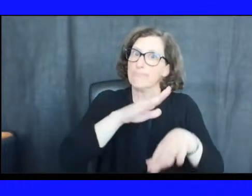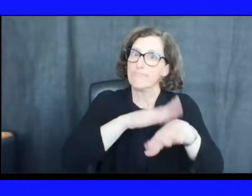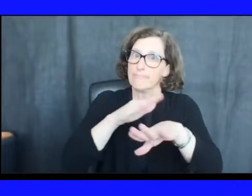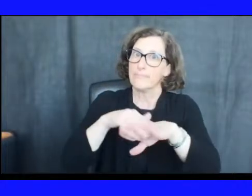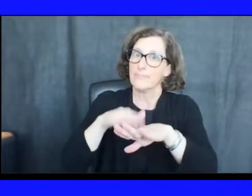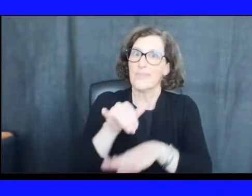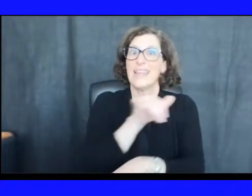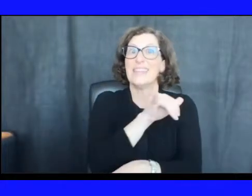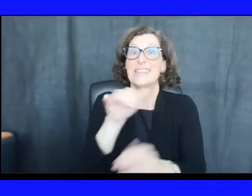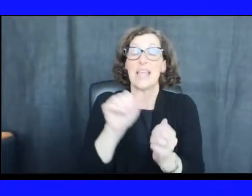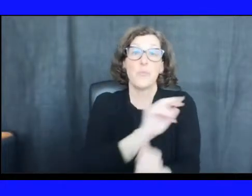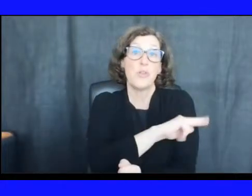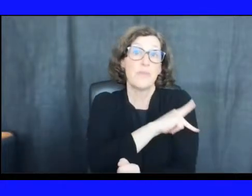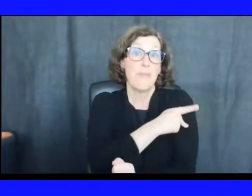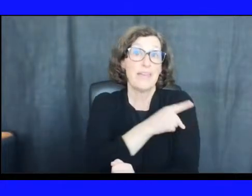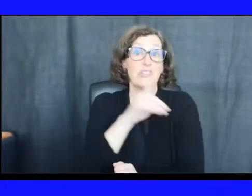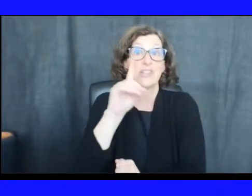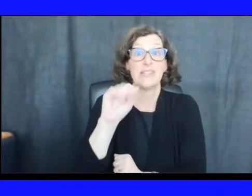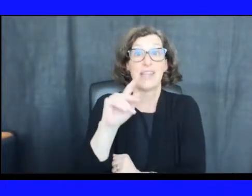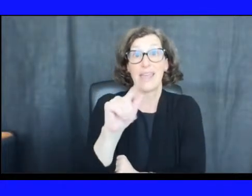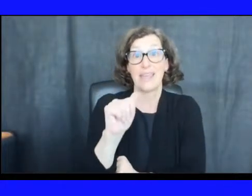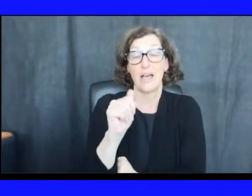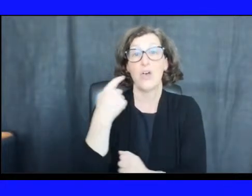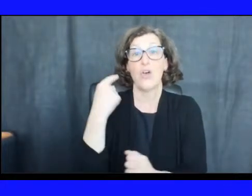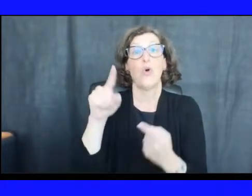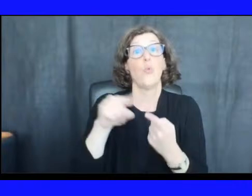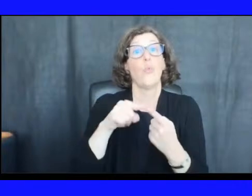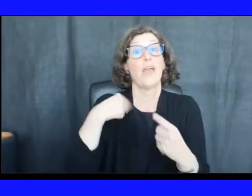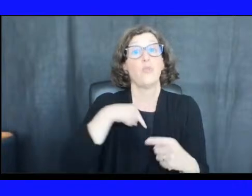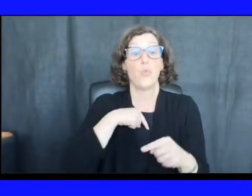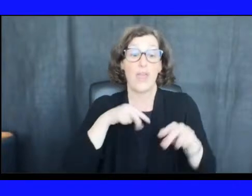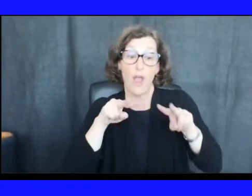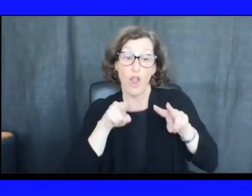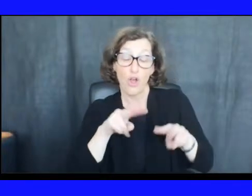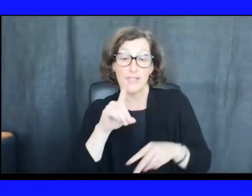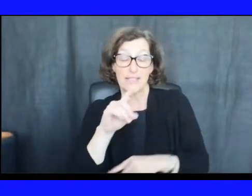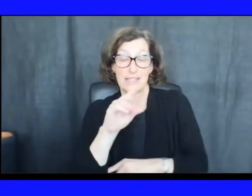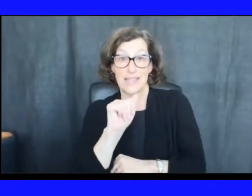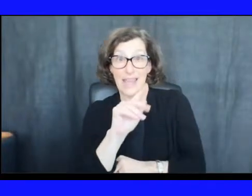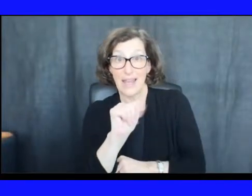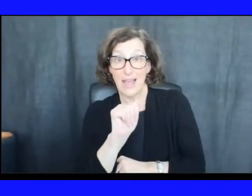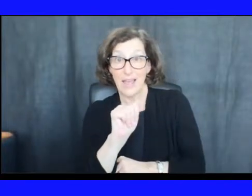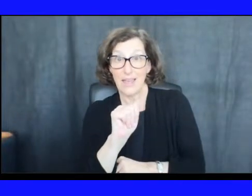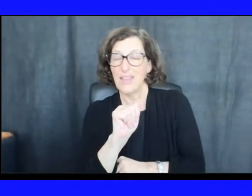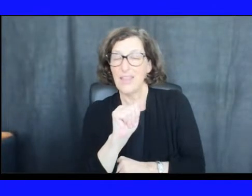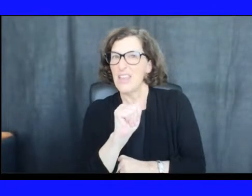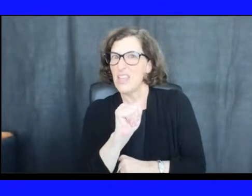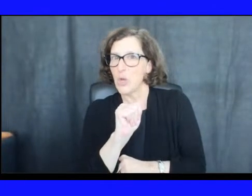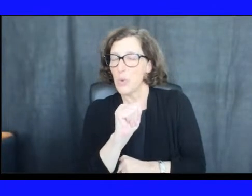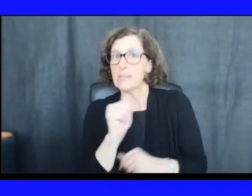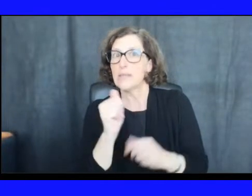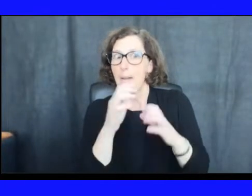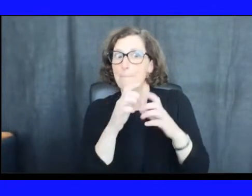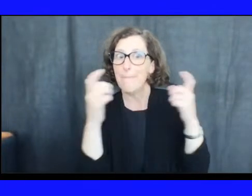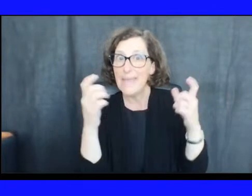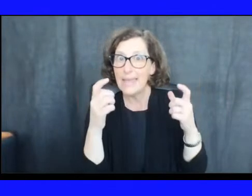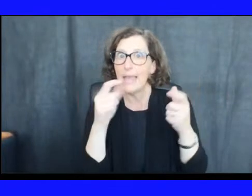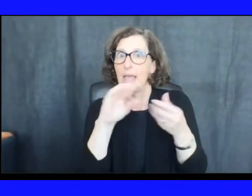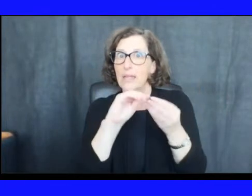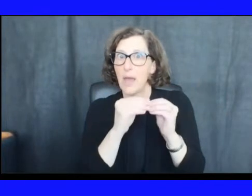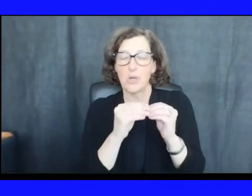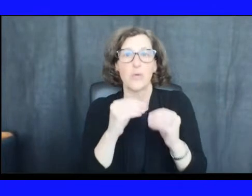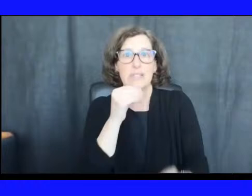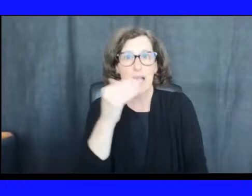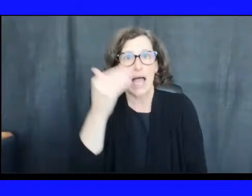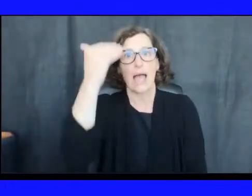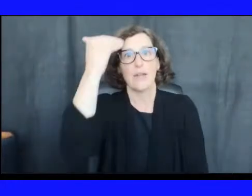only 33.6% of the new hires in this period. But still, we thought interesting to look